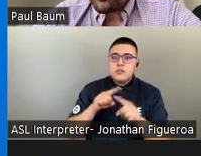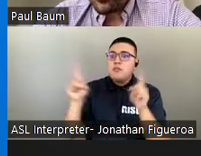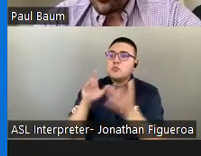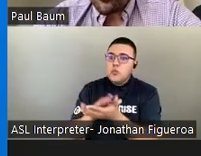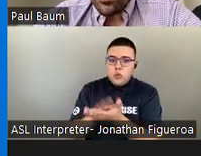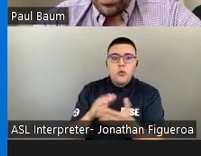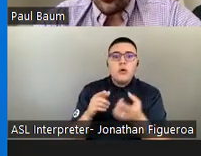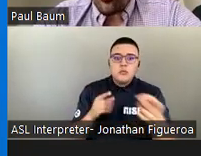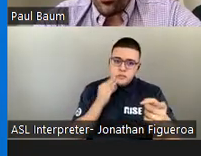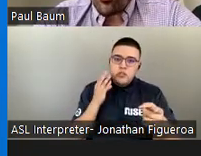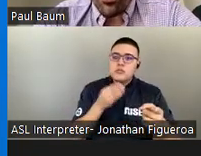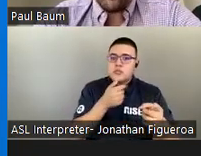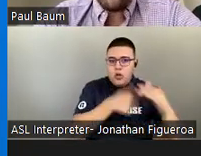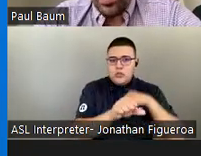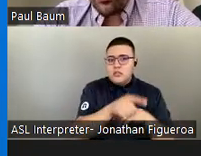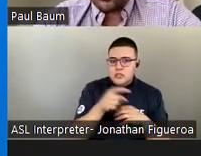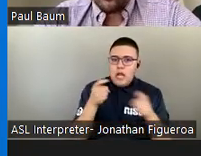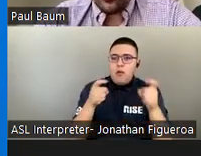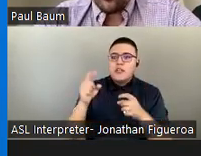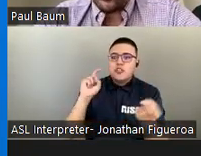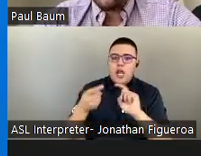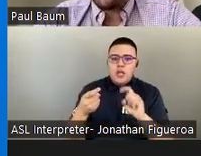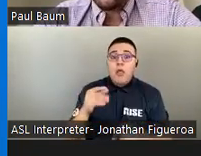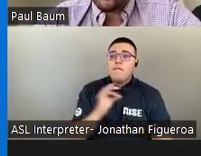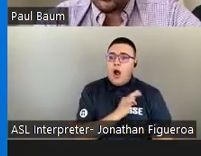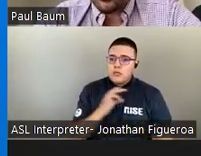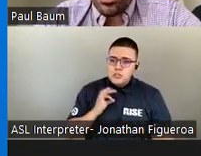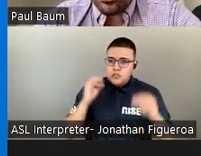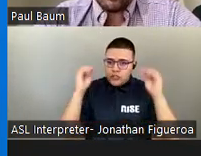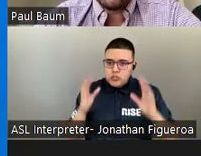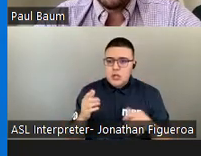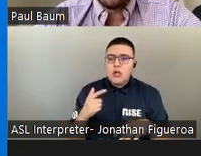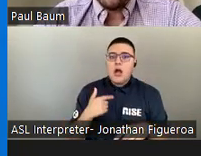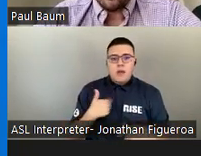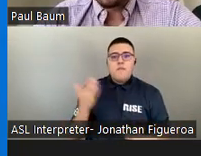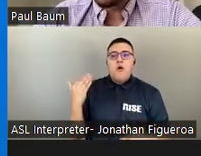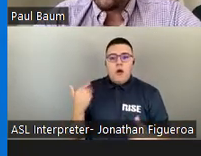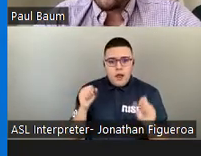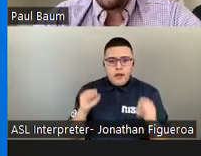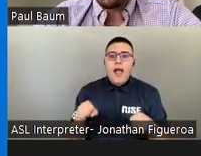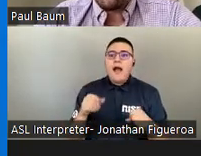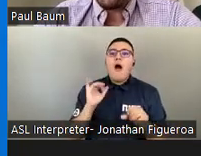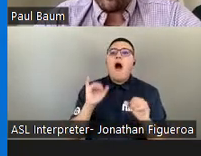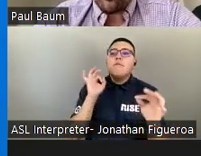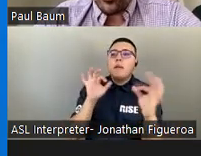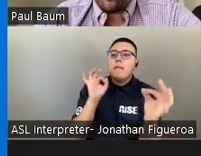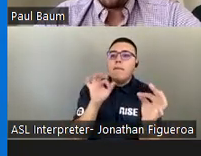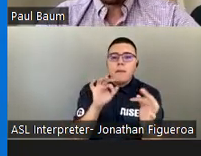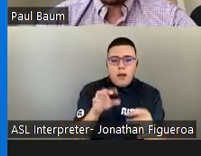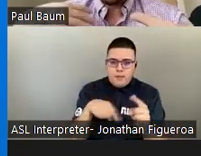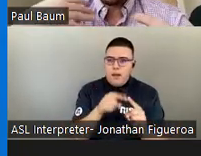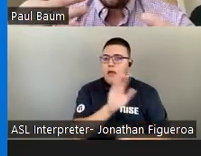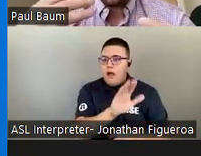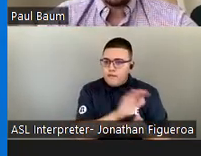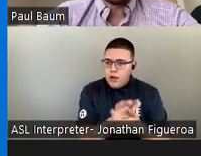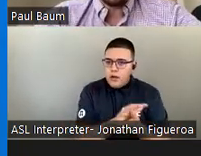or the faculty there. I've had an opportunity to judge this, and it's really a great program